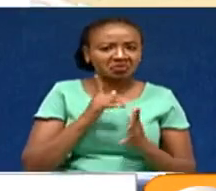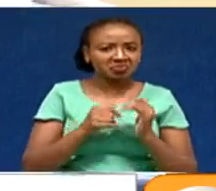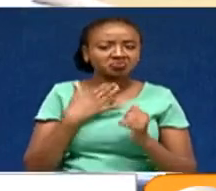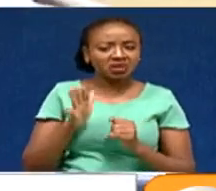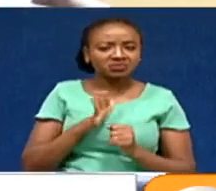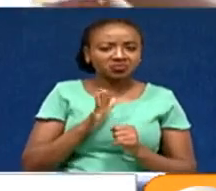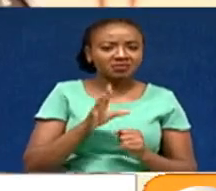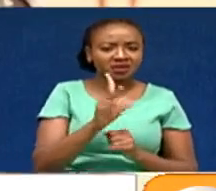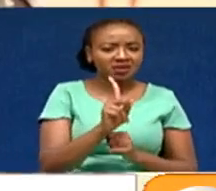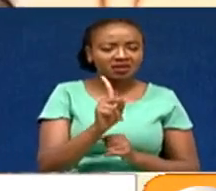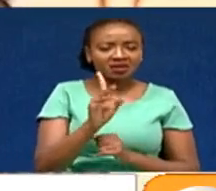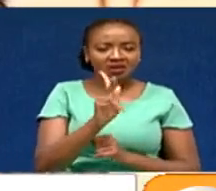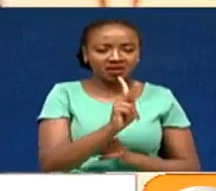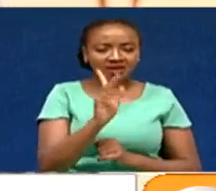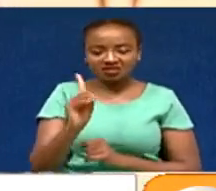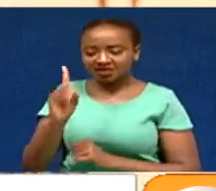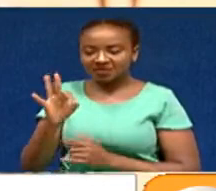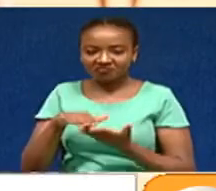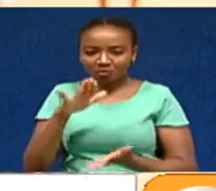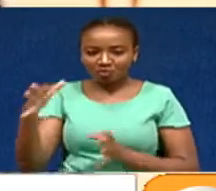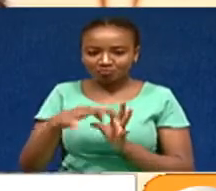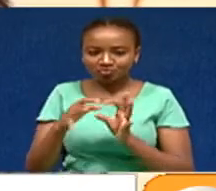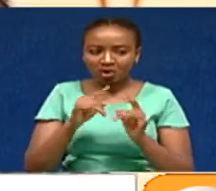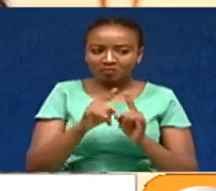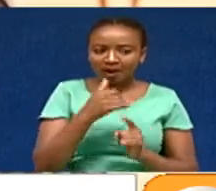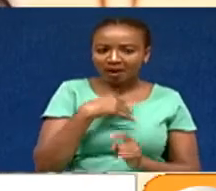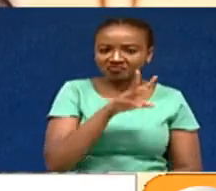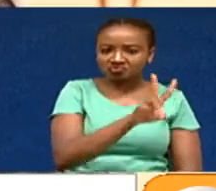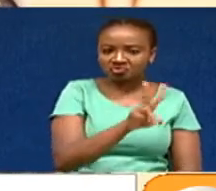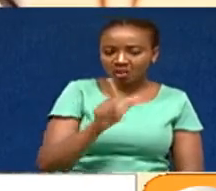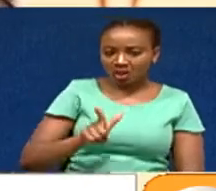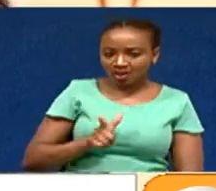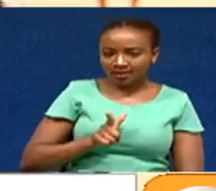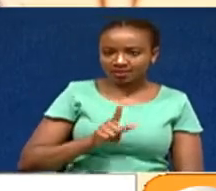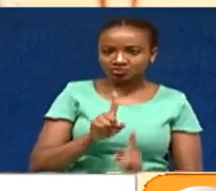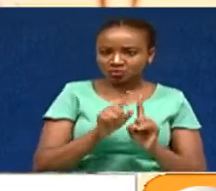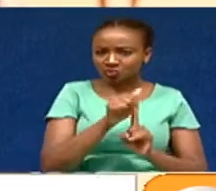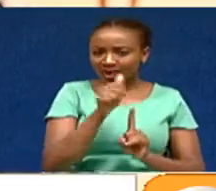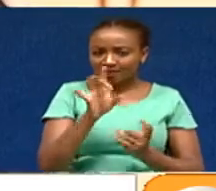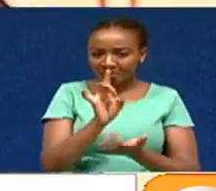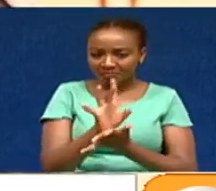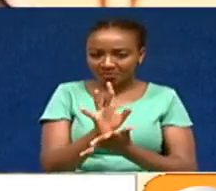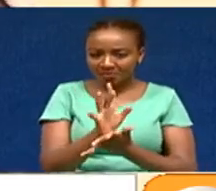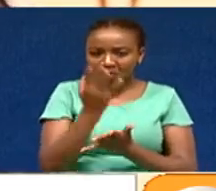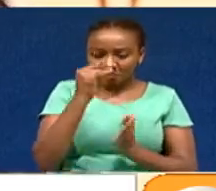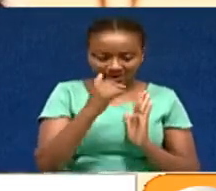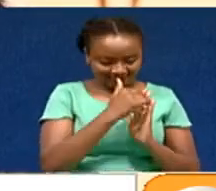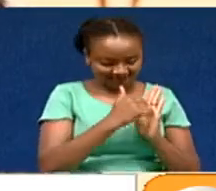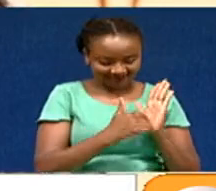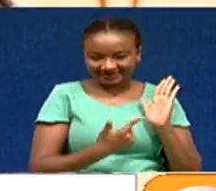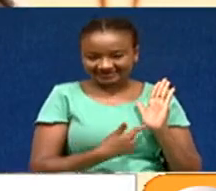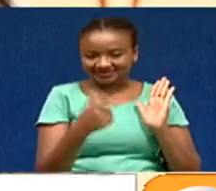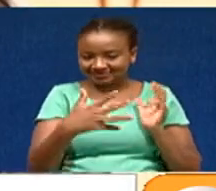of female officers. We had two ladies, and the other one was eliminated by the criteria that is in